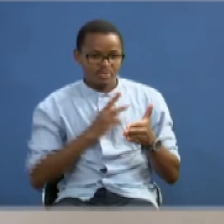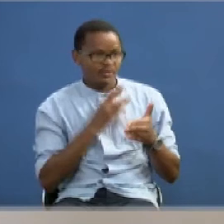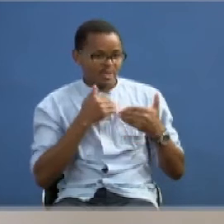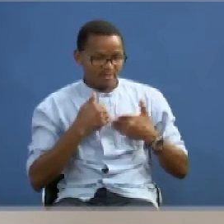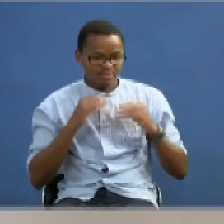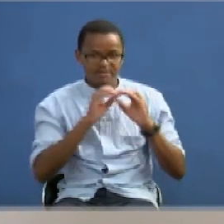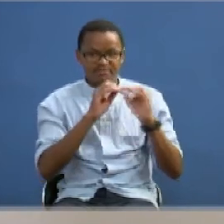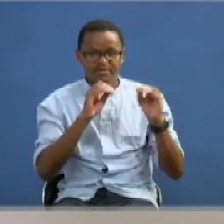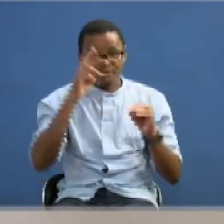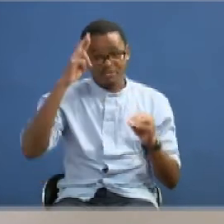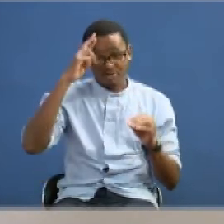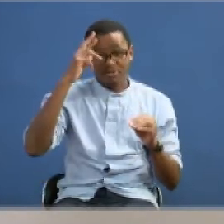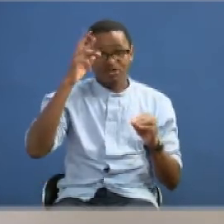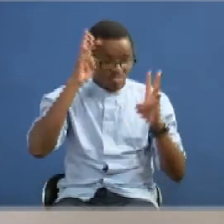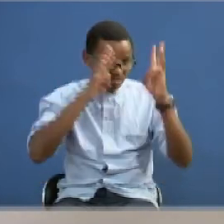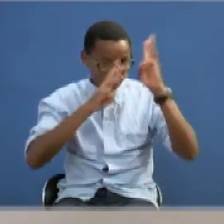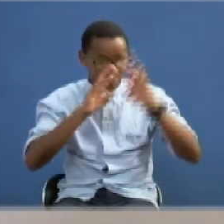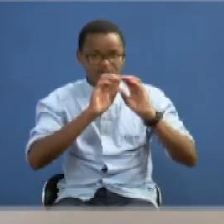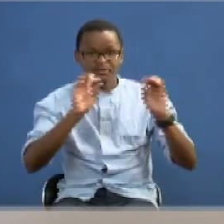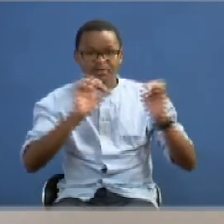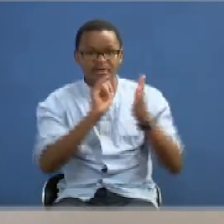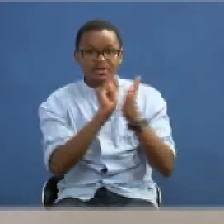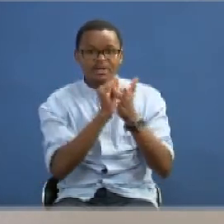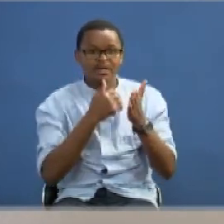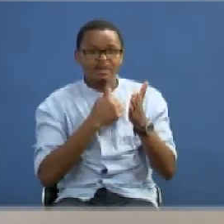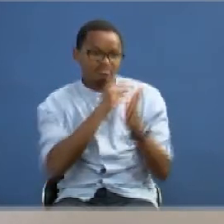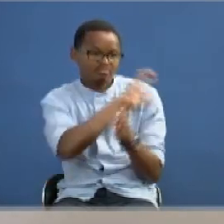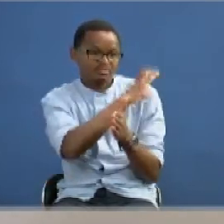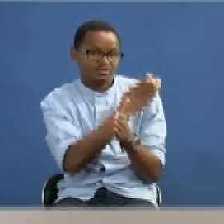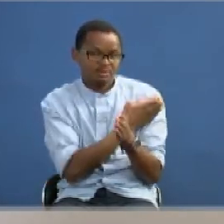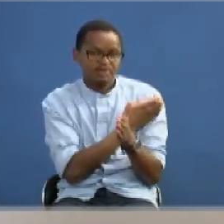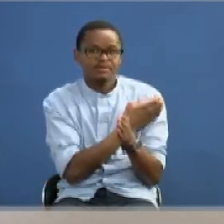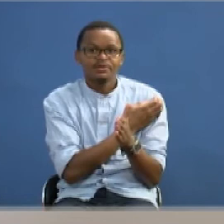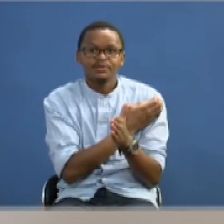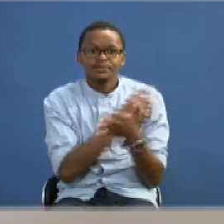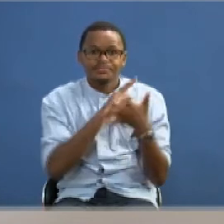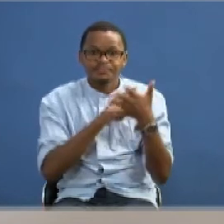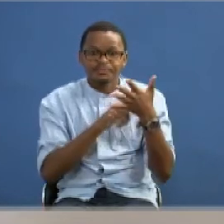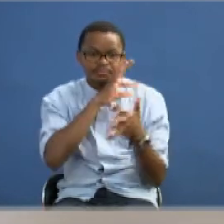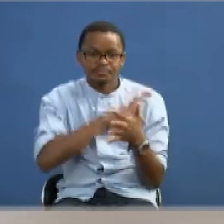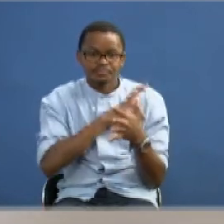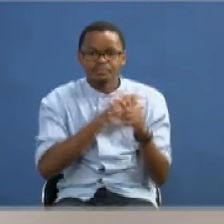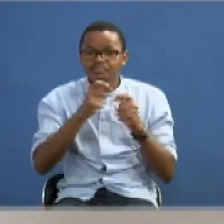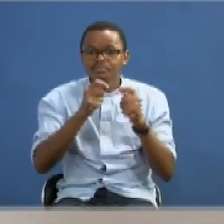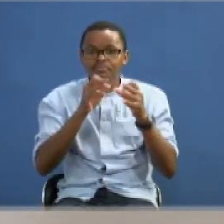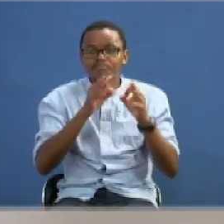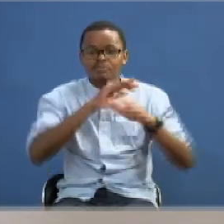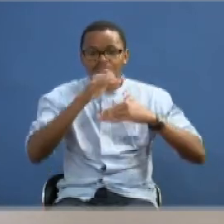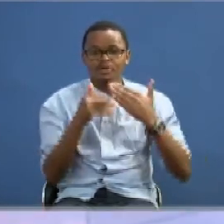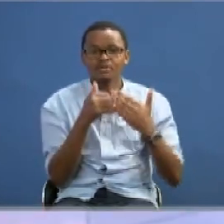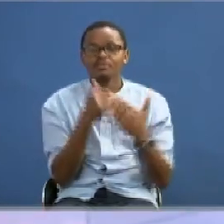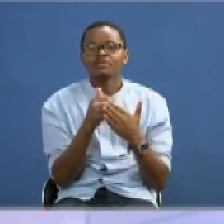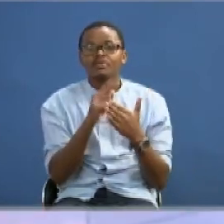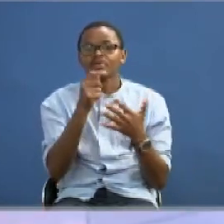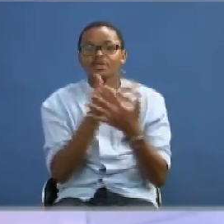have no reason to worry, because, mm-hmm, we have institutions that have the capacity do quality control of all